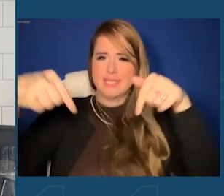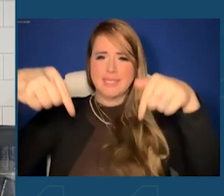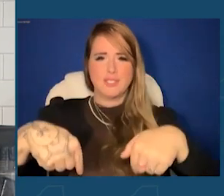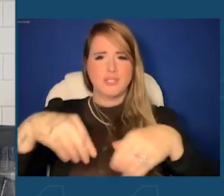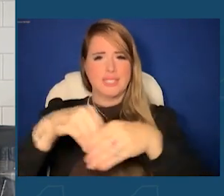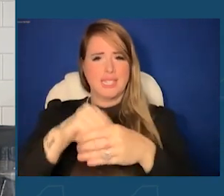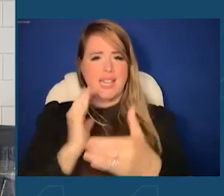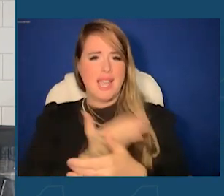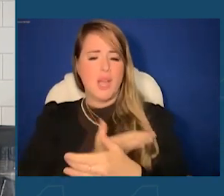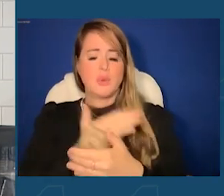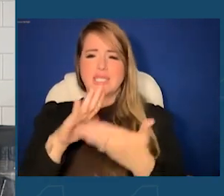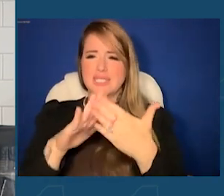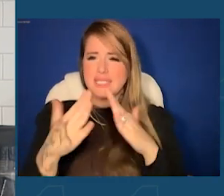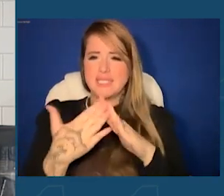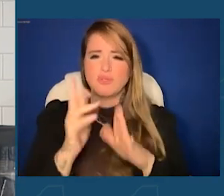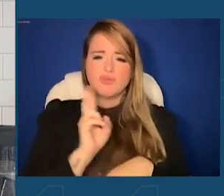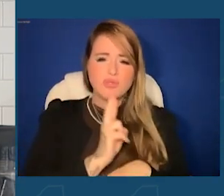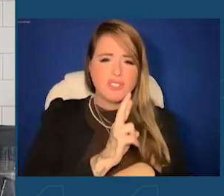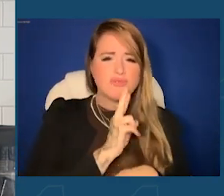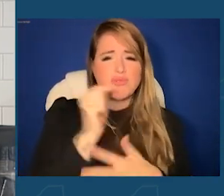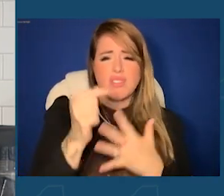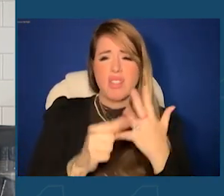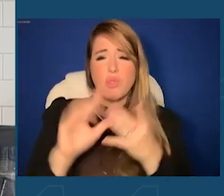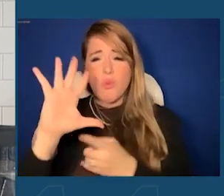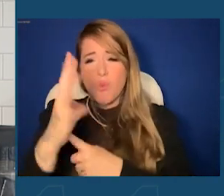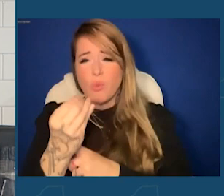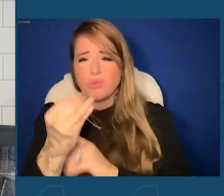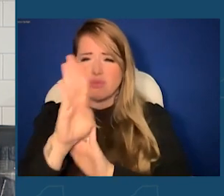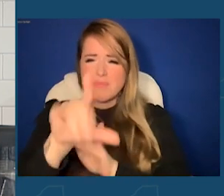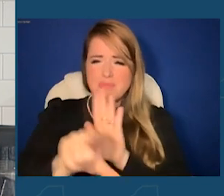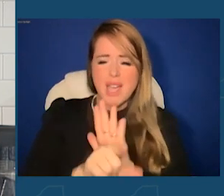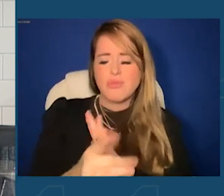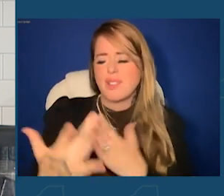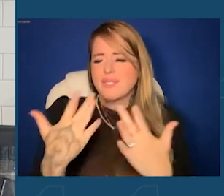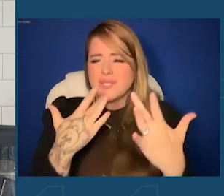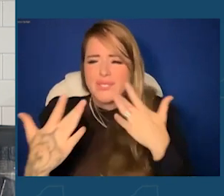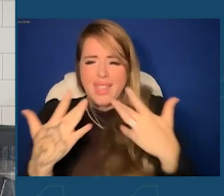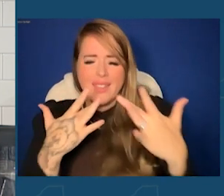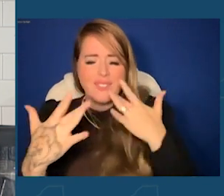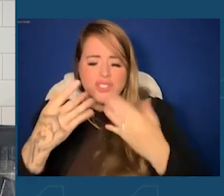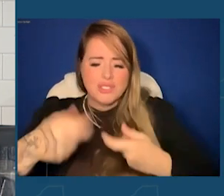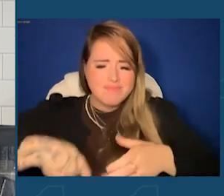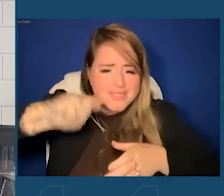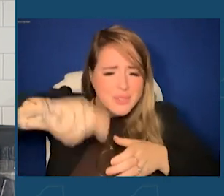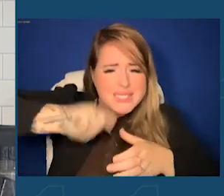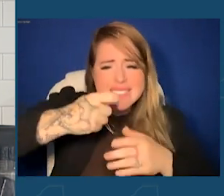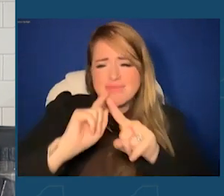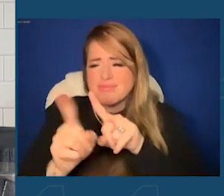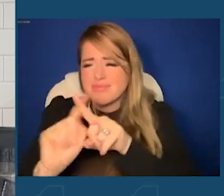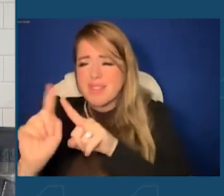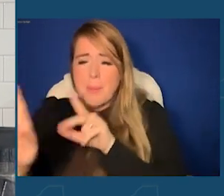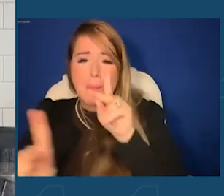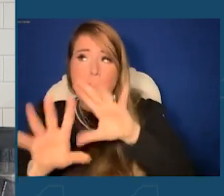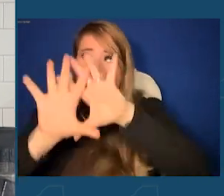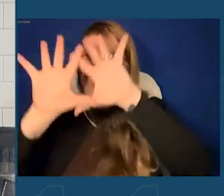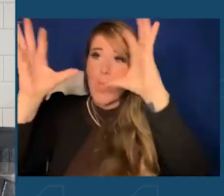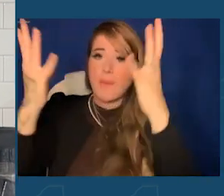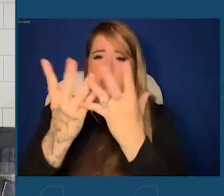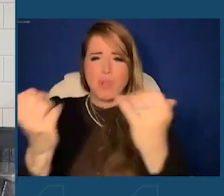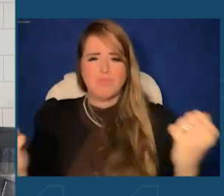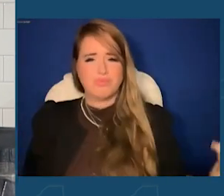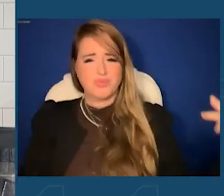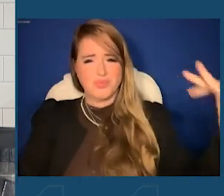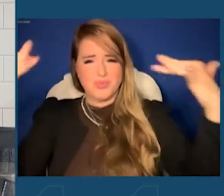The cultures, the backgrounds, the flavor, the cuisine, people all around the world make it